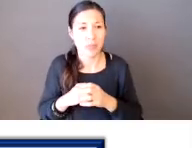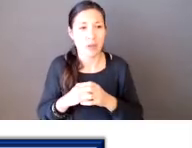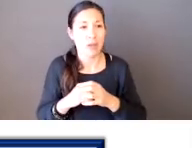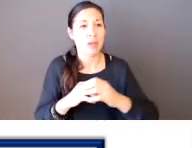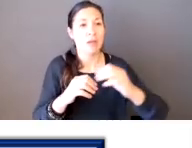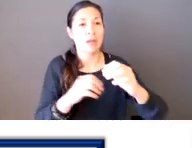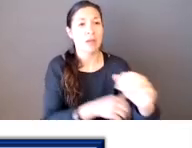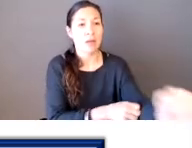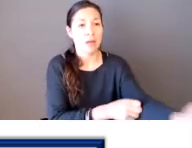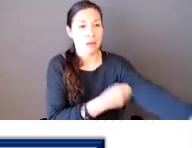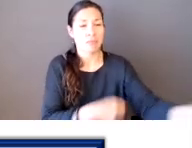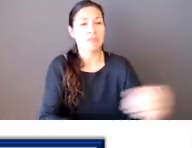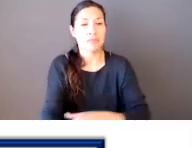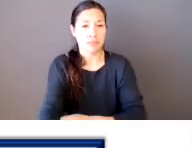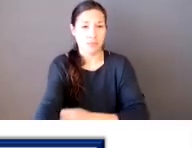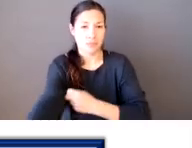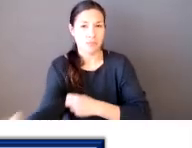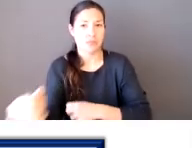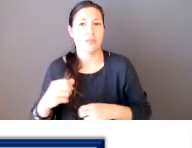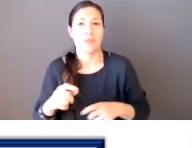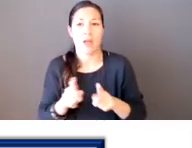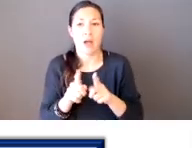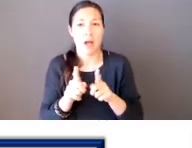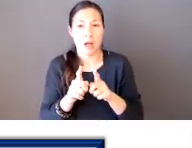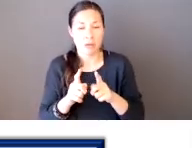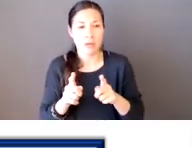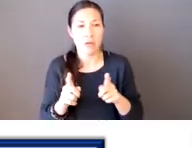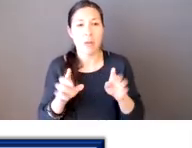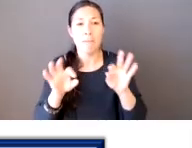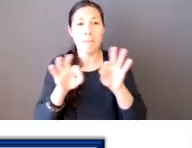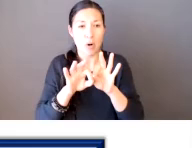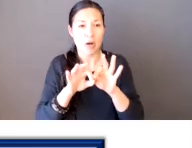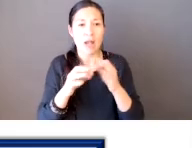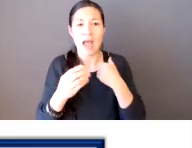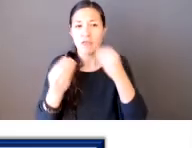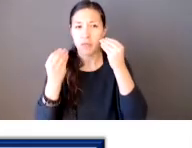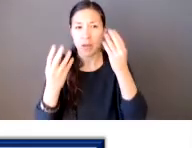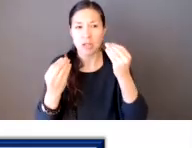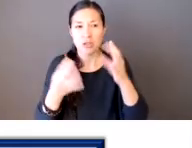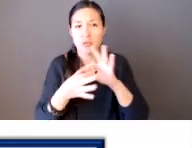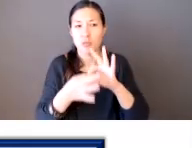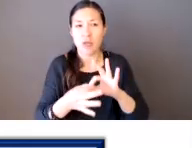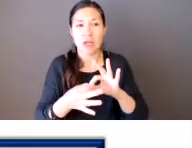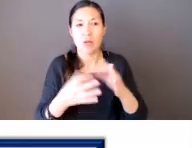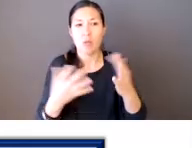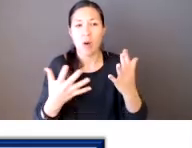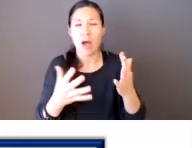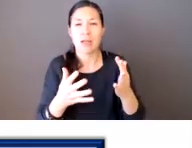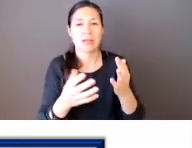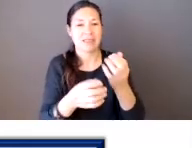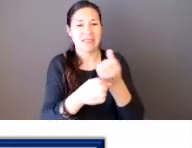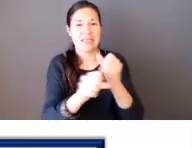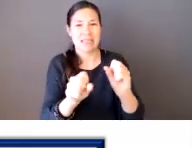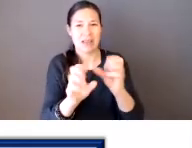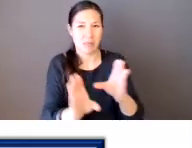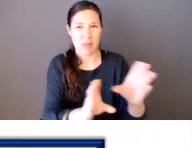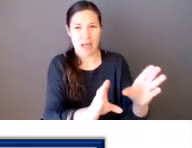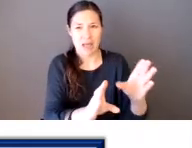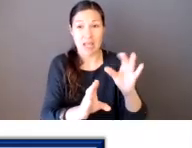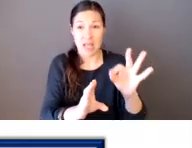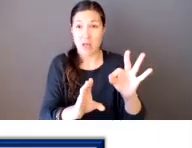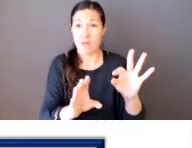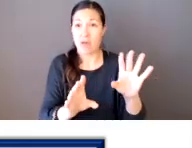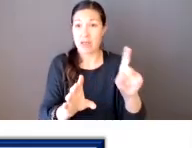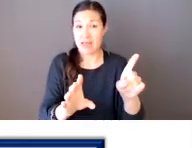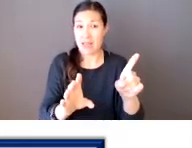is getting more information related to safety planning. we've always had to assess, and that's not